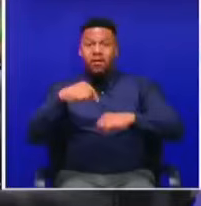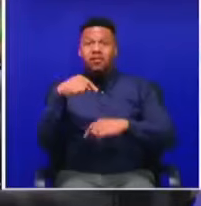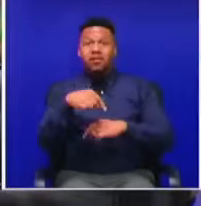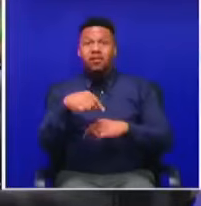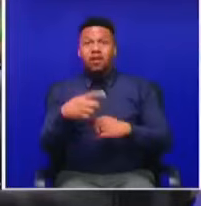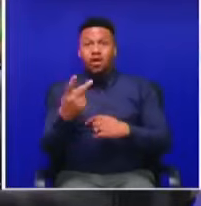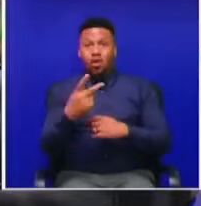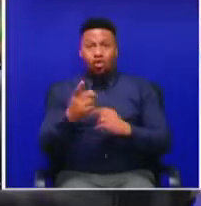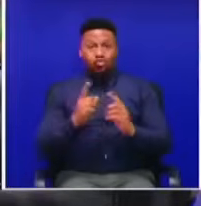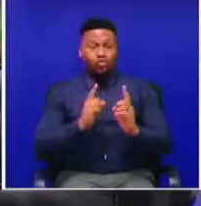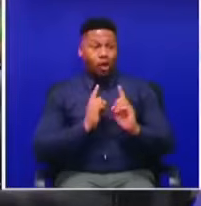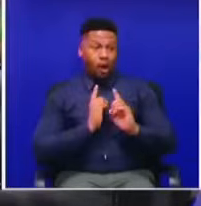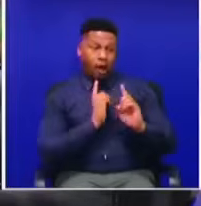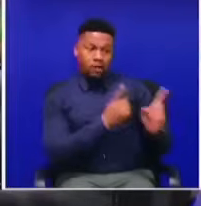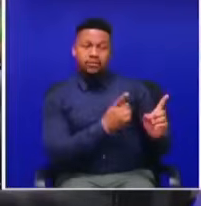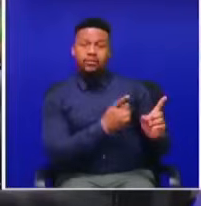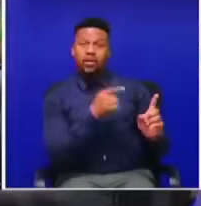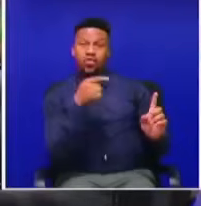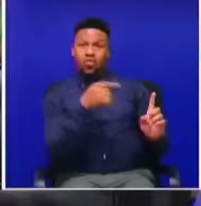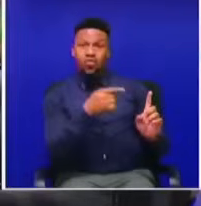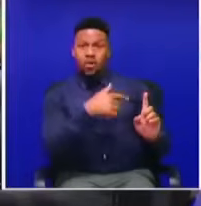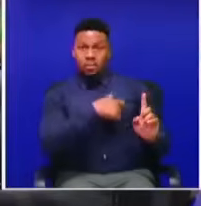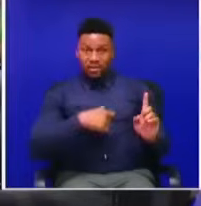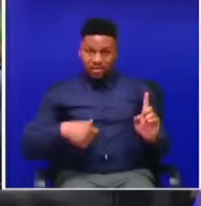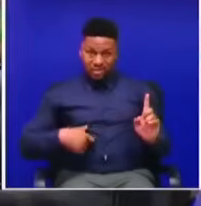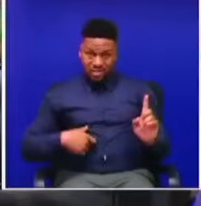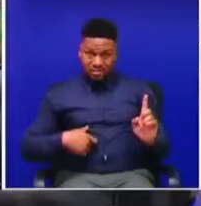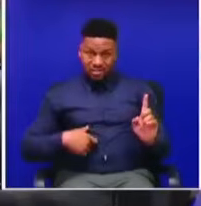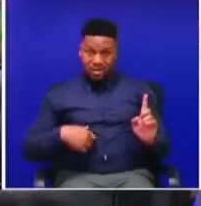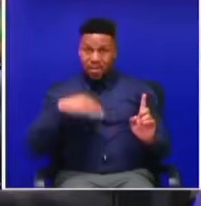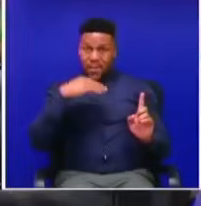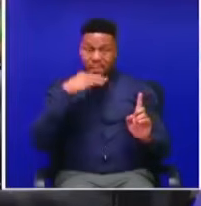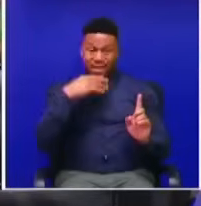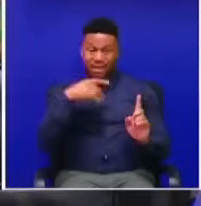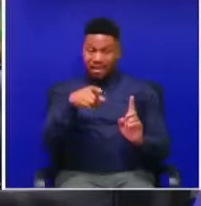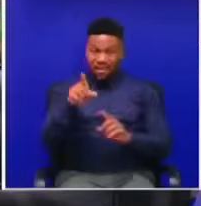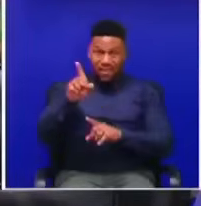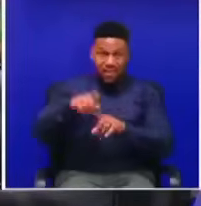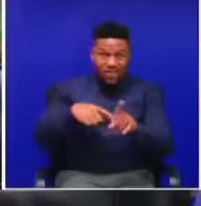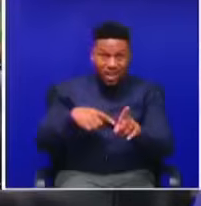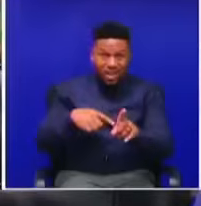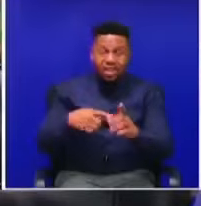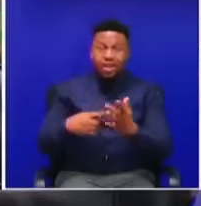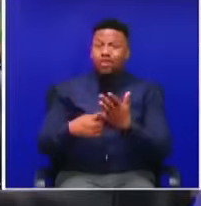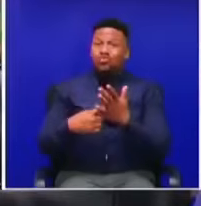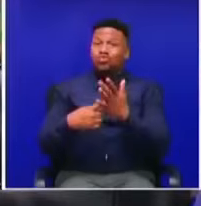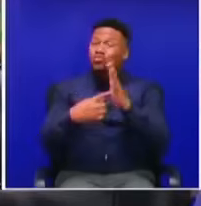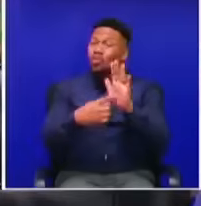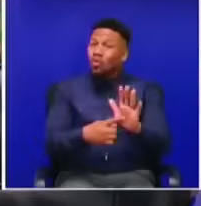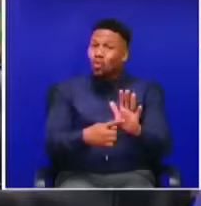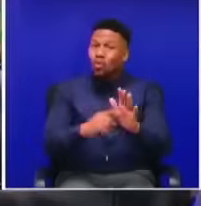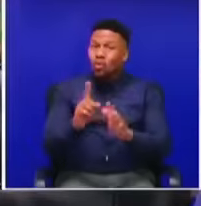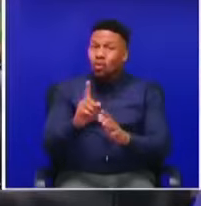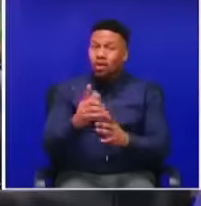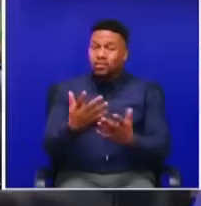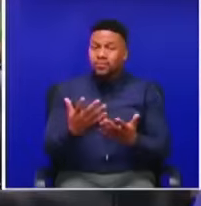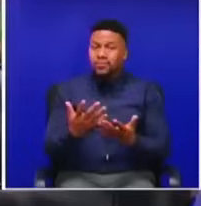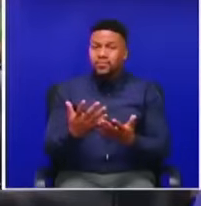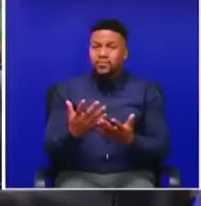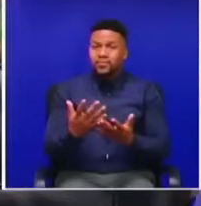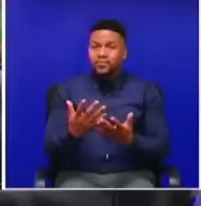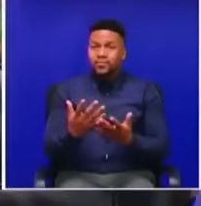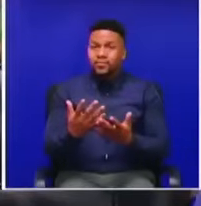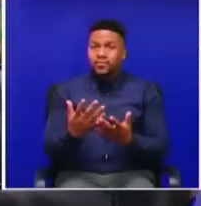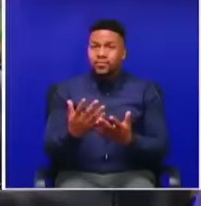does your failure to ensure the capitalization of Post Bank represent a failure to anticipate at